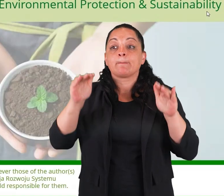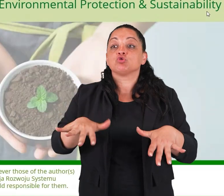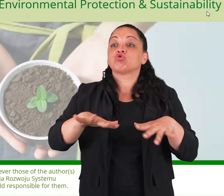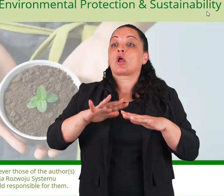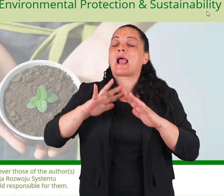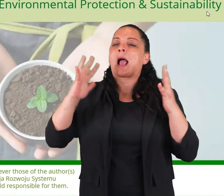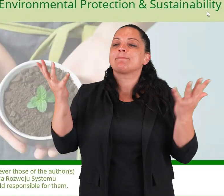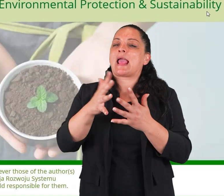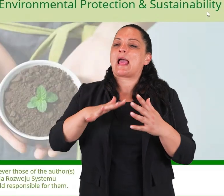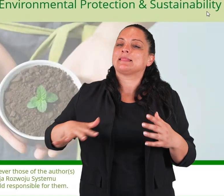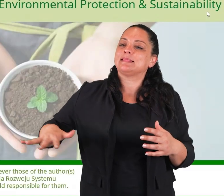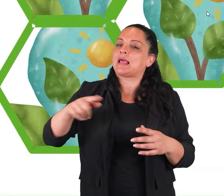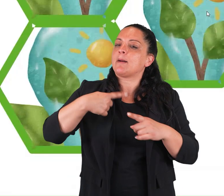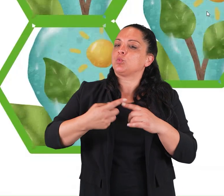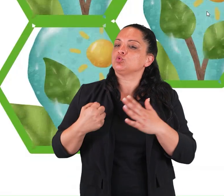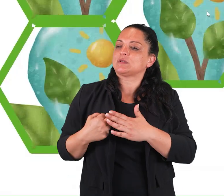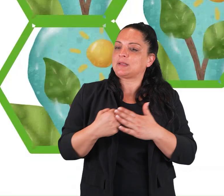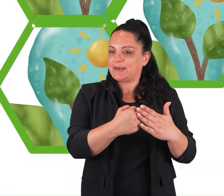and sustainability.